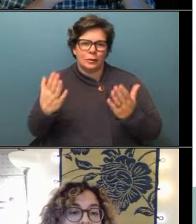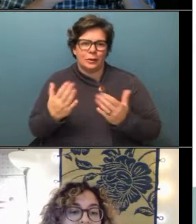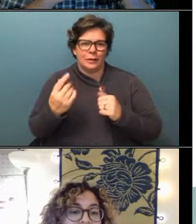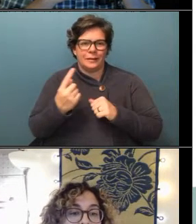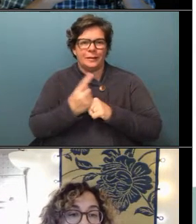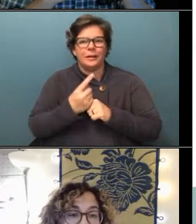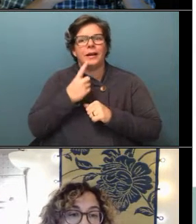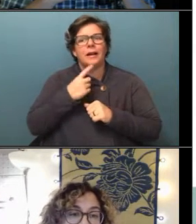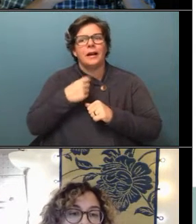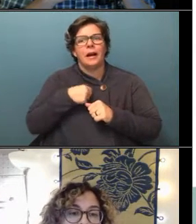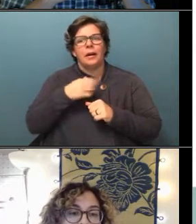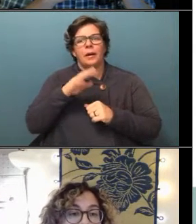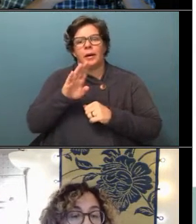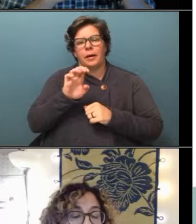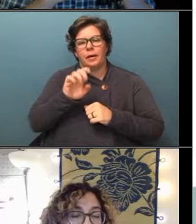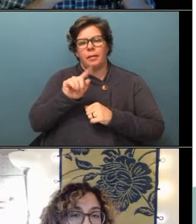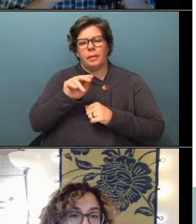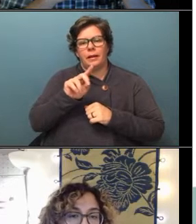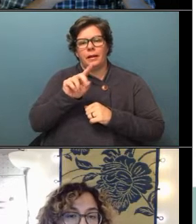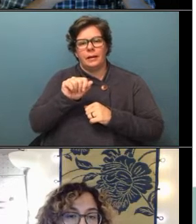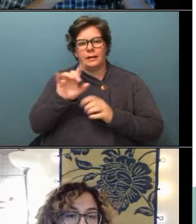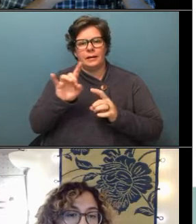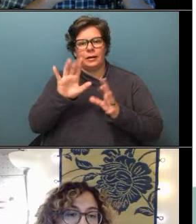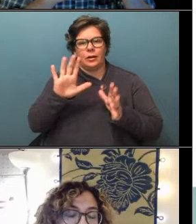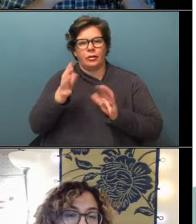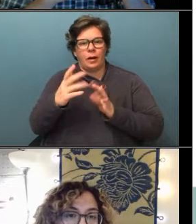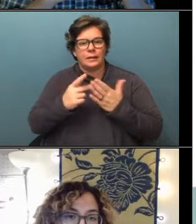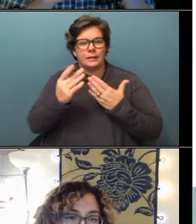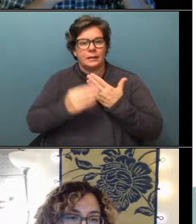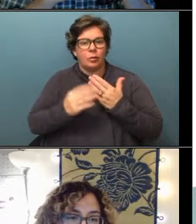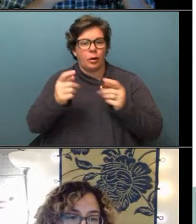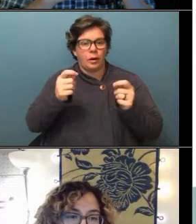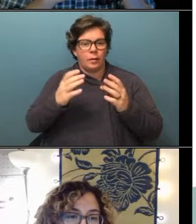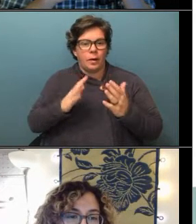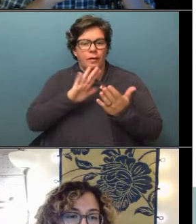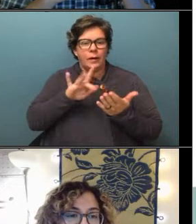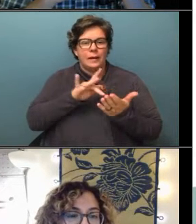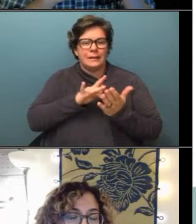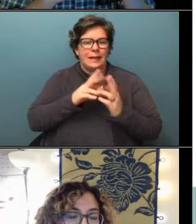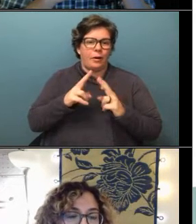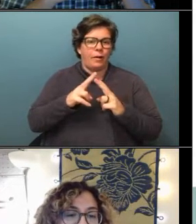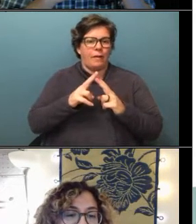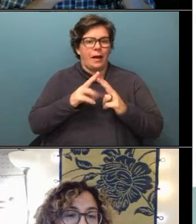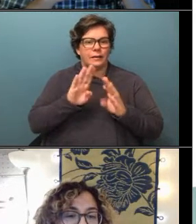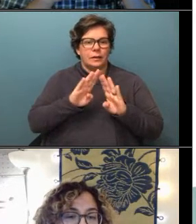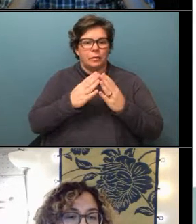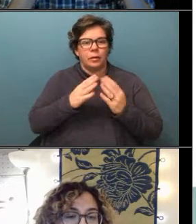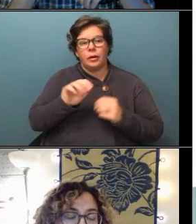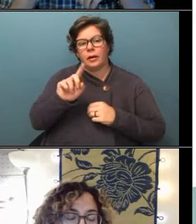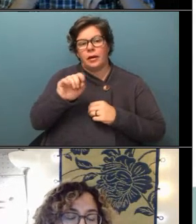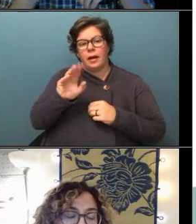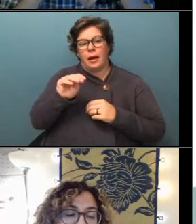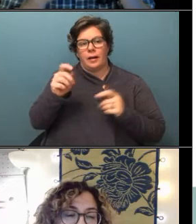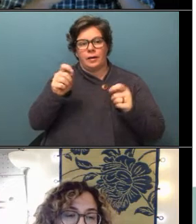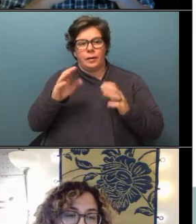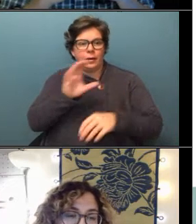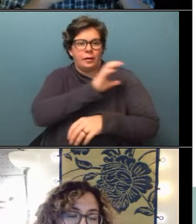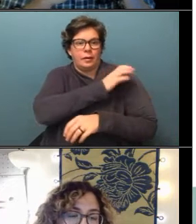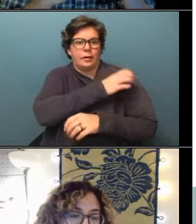First off, we have Belinda, who is the Crisis Program Manager for the Center of Excellence Bureau, Adam, who is the Director of